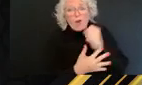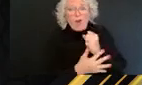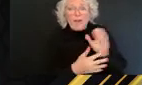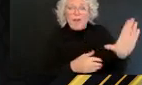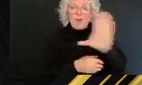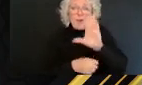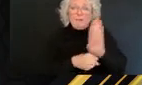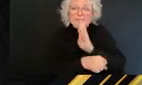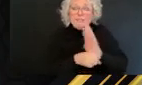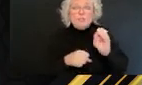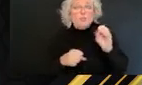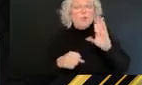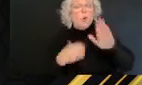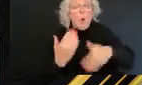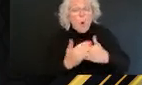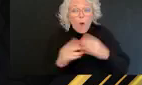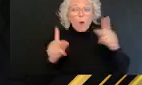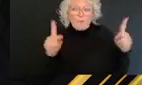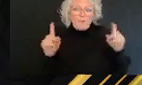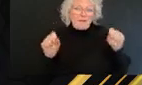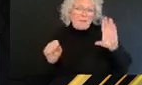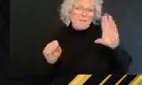be included. Thank you.